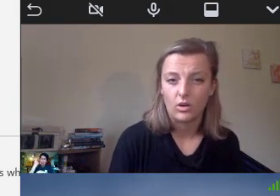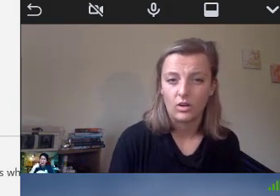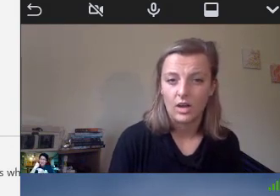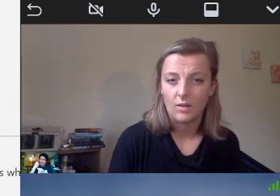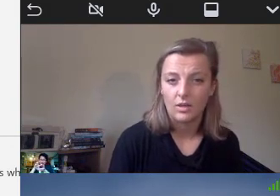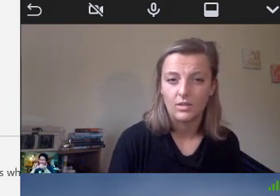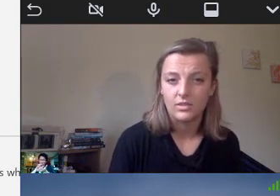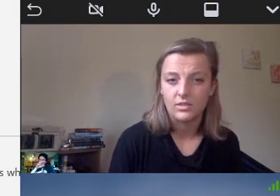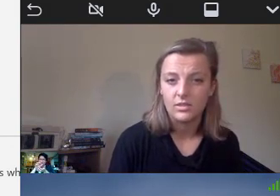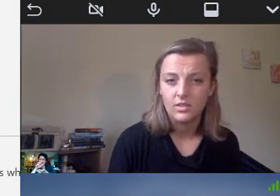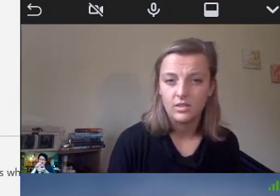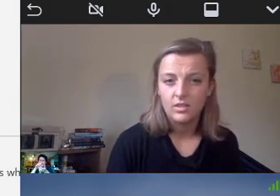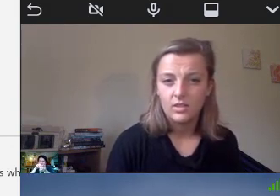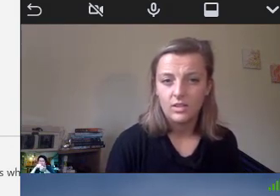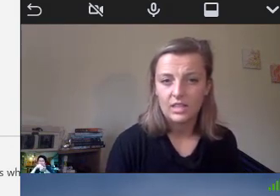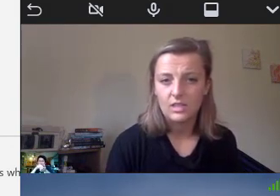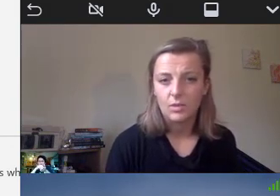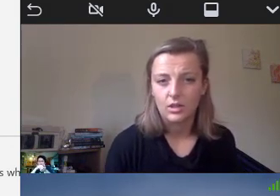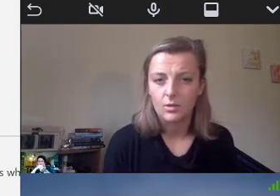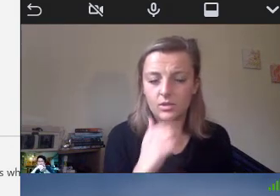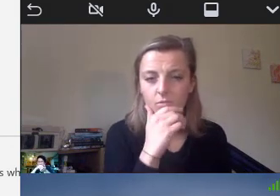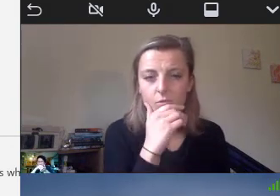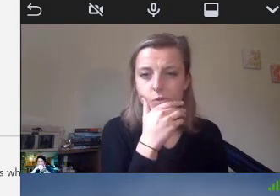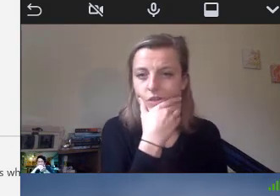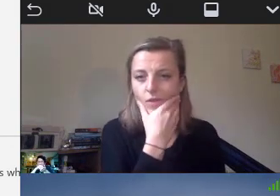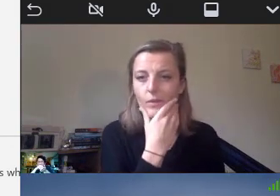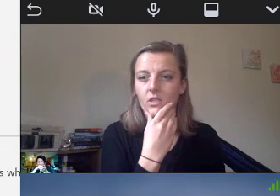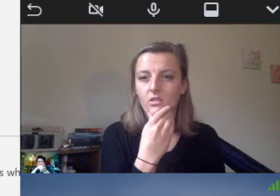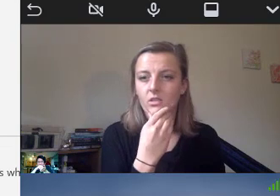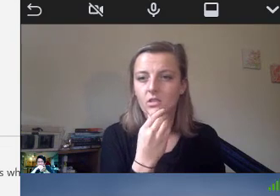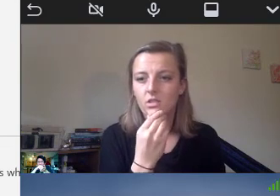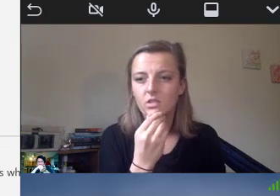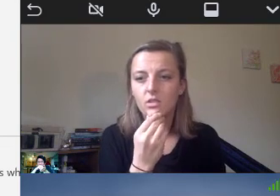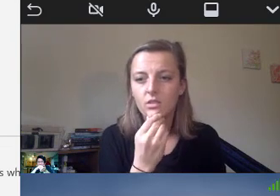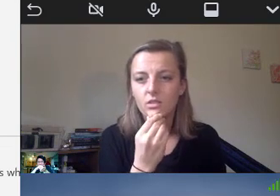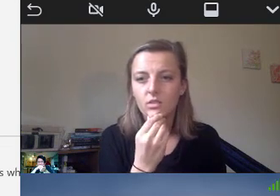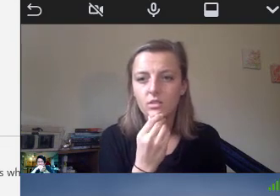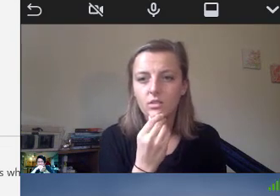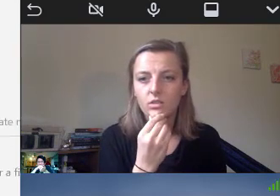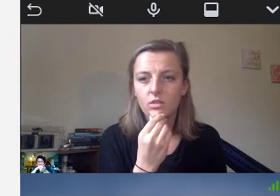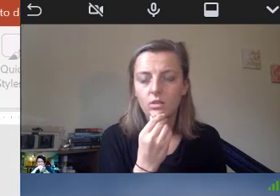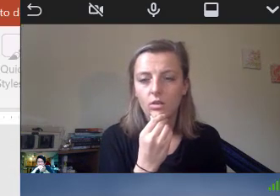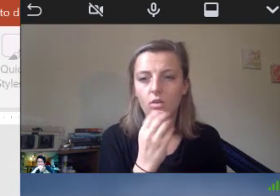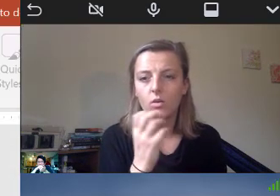it or not? Because that's the part that I was confused on. Sorry, let me